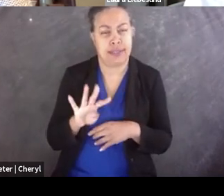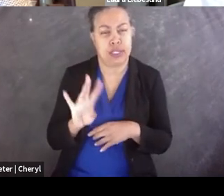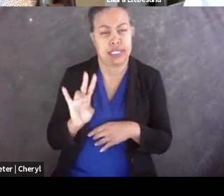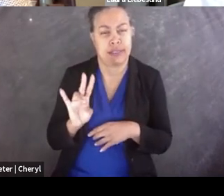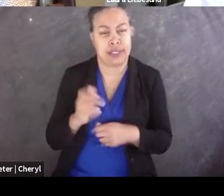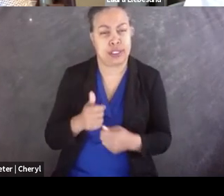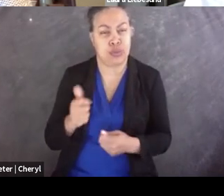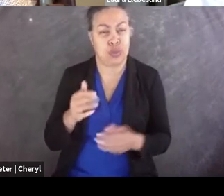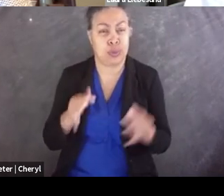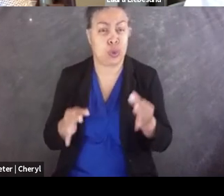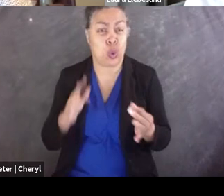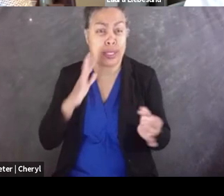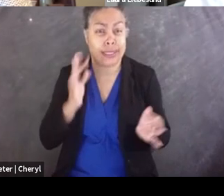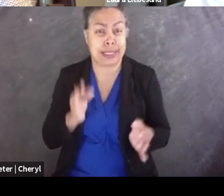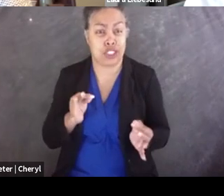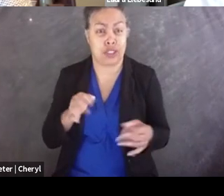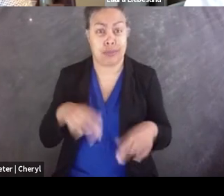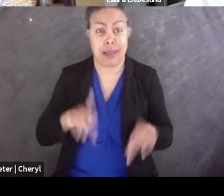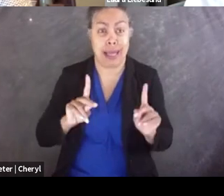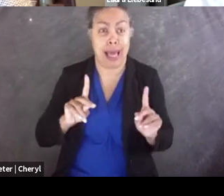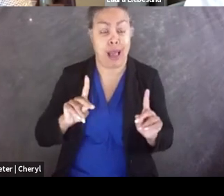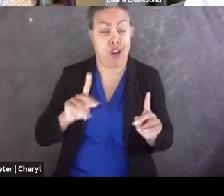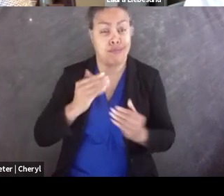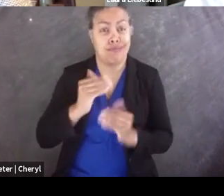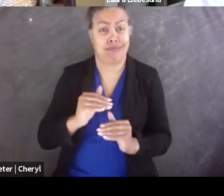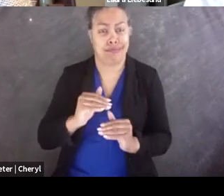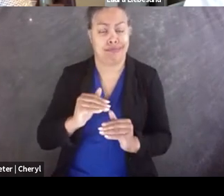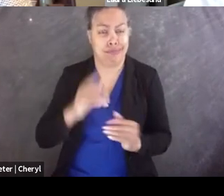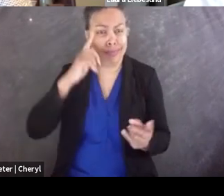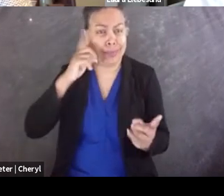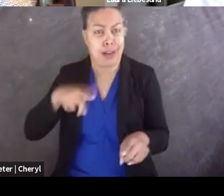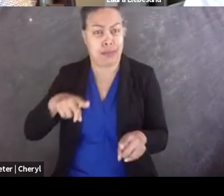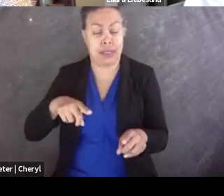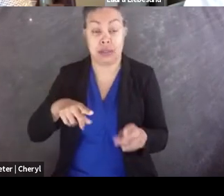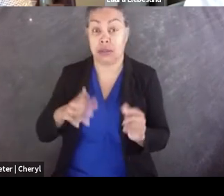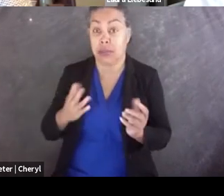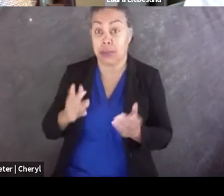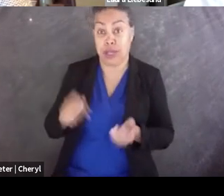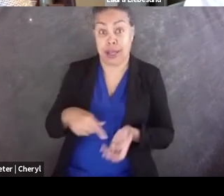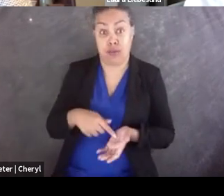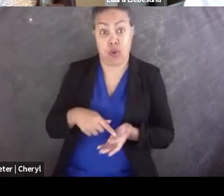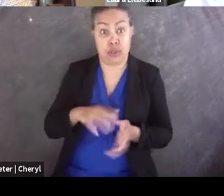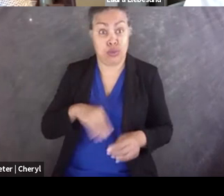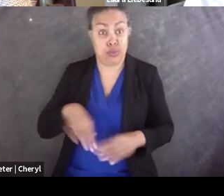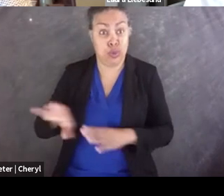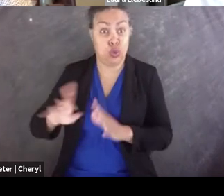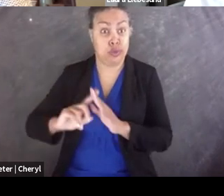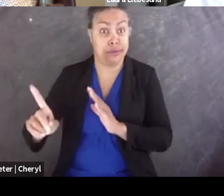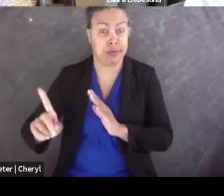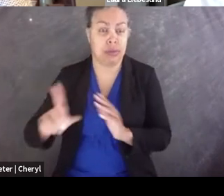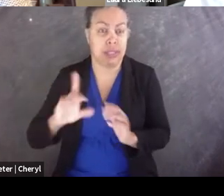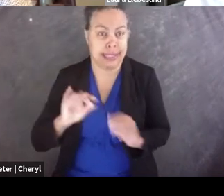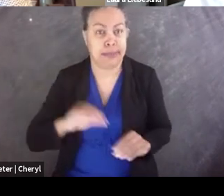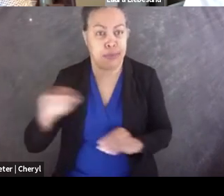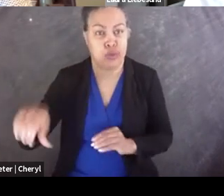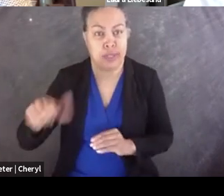made restrictive covenants illegal. So folks that could afford to move out of the neighborhood did to other parts of the